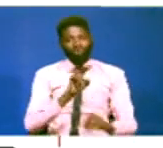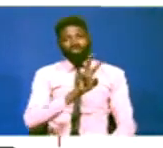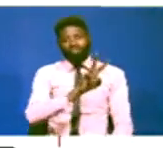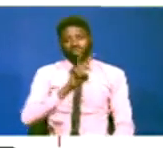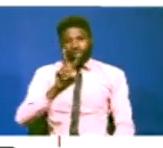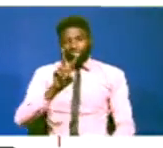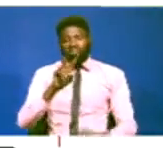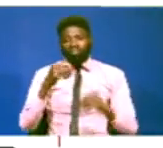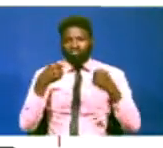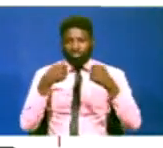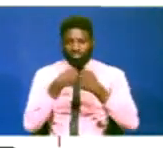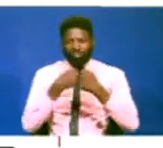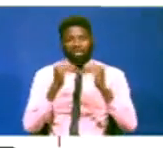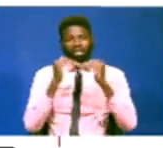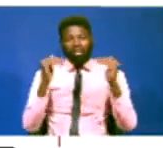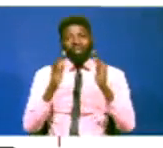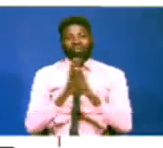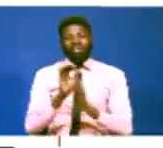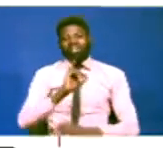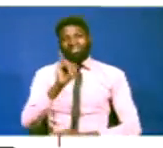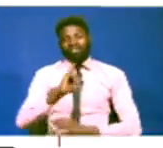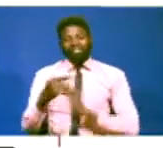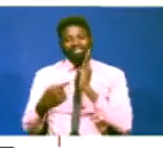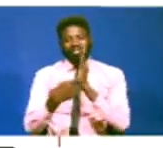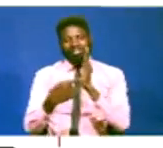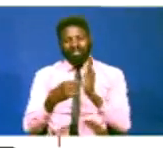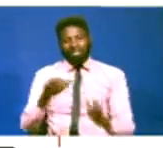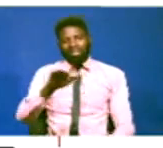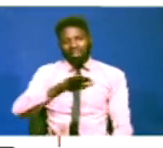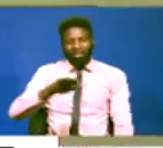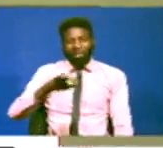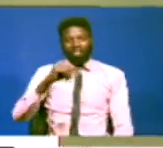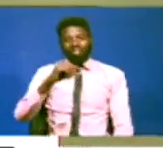the GEM Cambridge College.